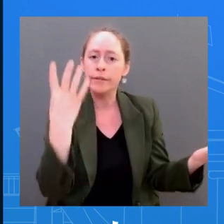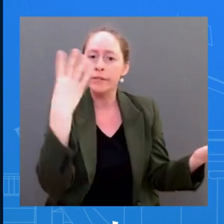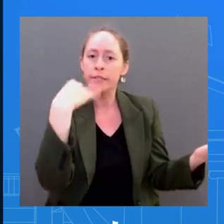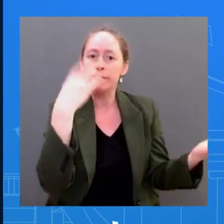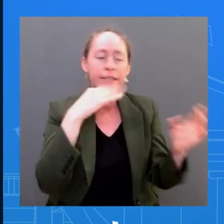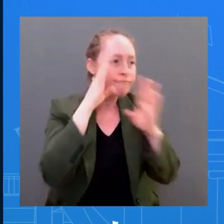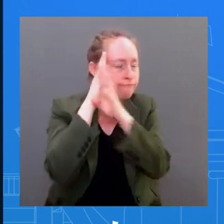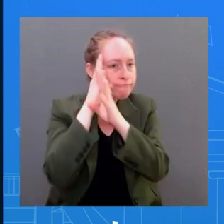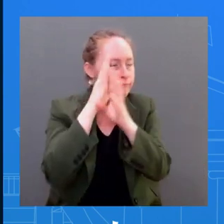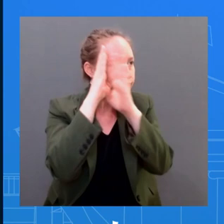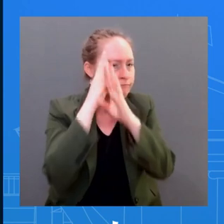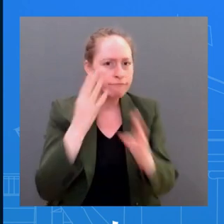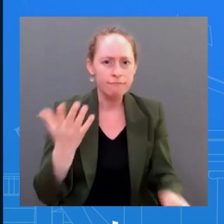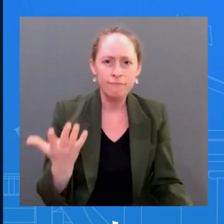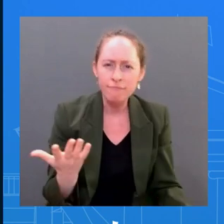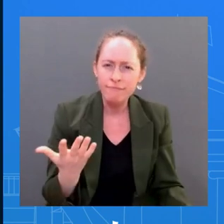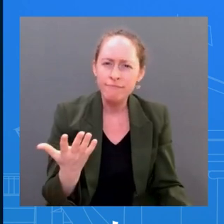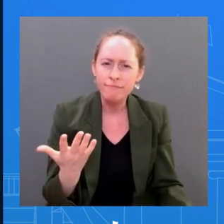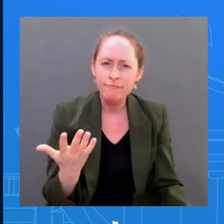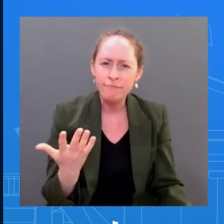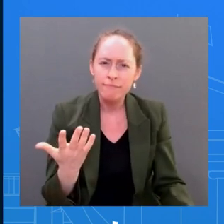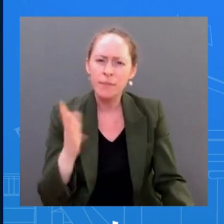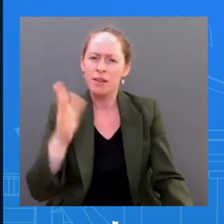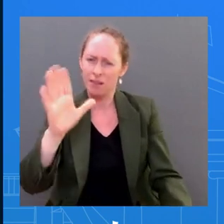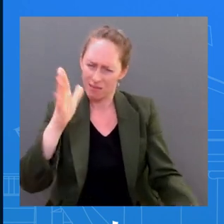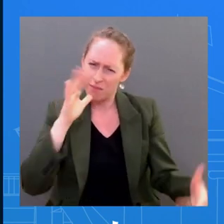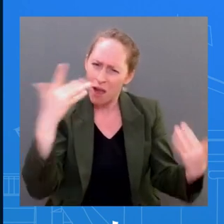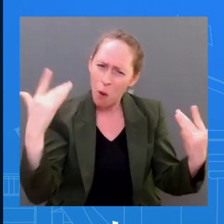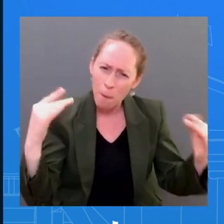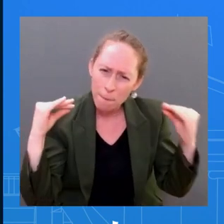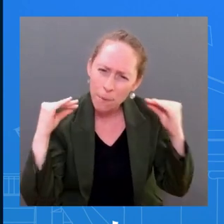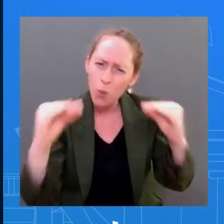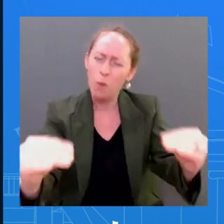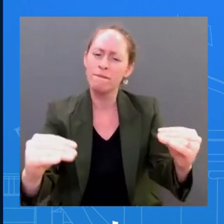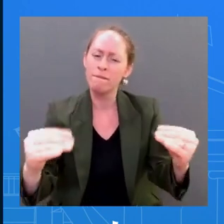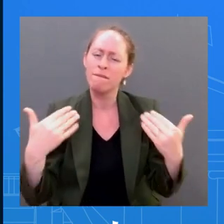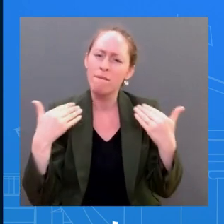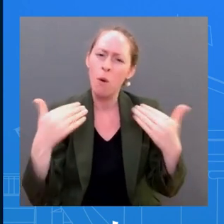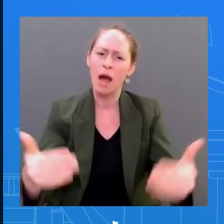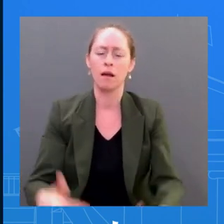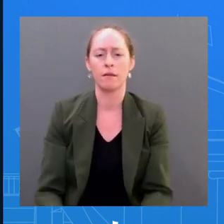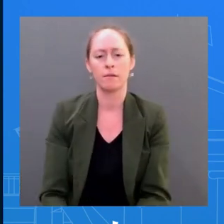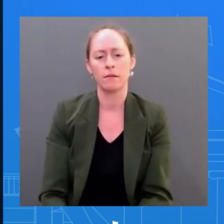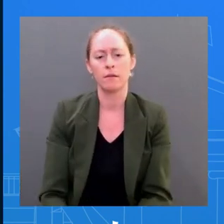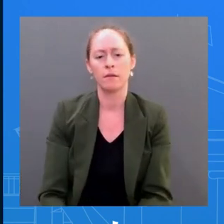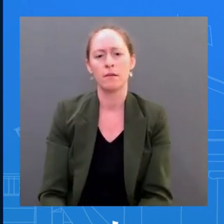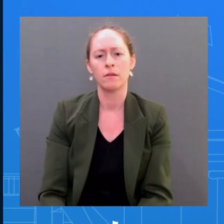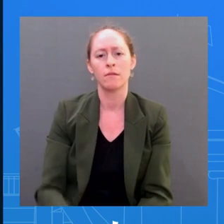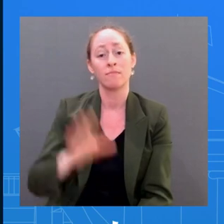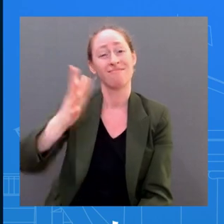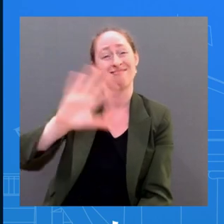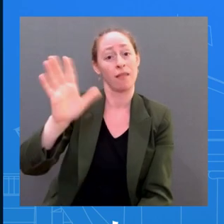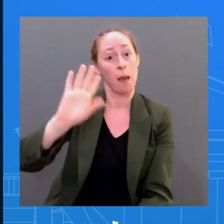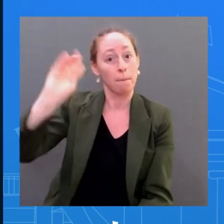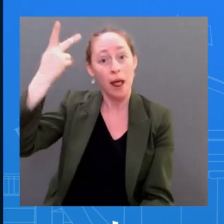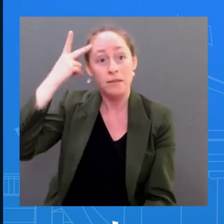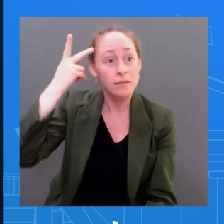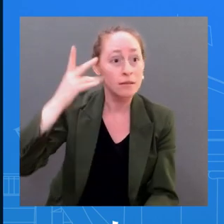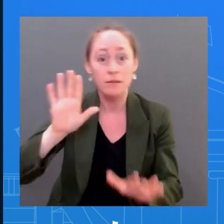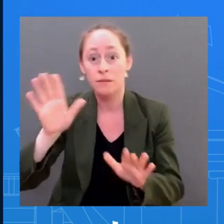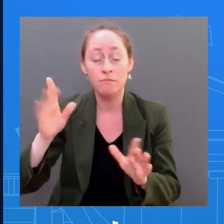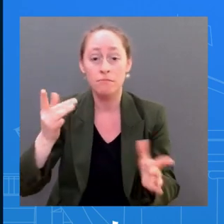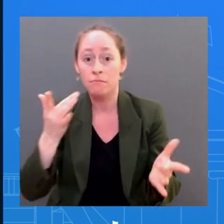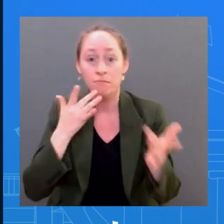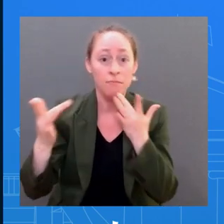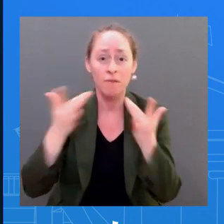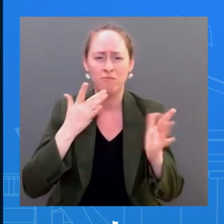rise above? Can both sides see beyond the political problem at hand and admit that we have a life preservation